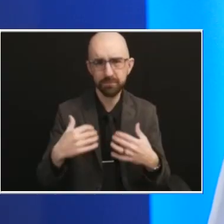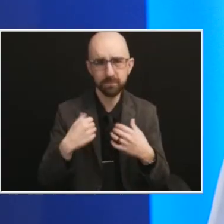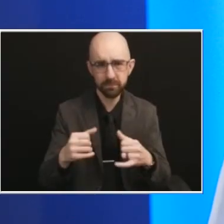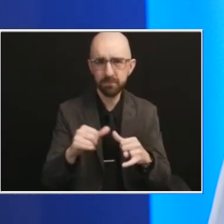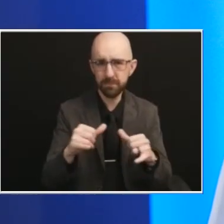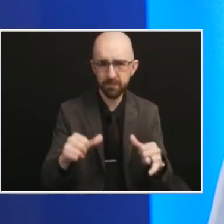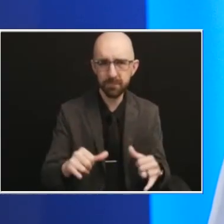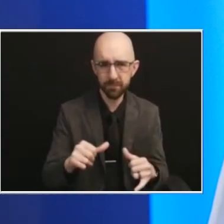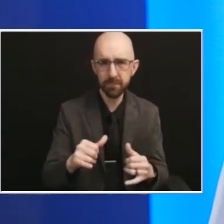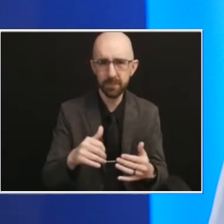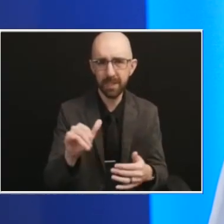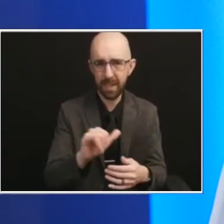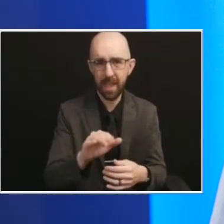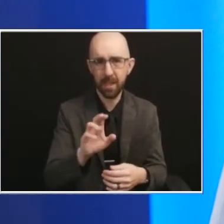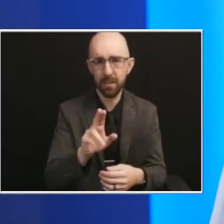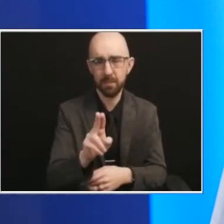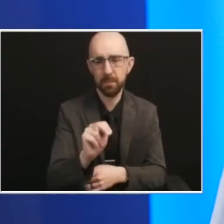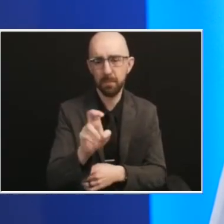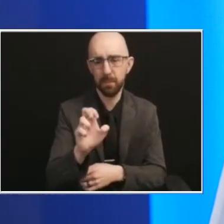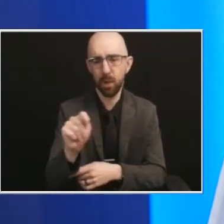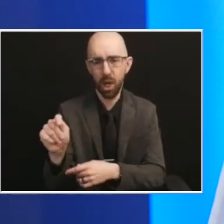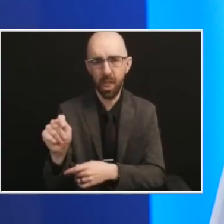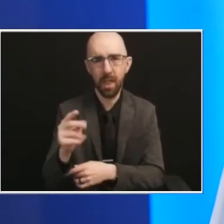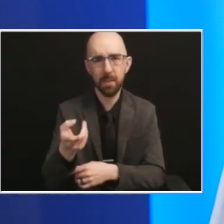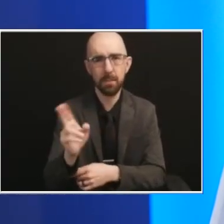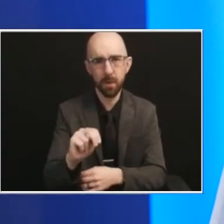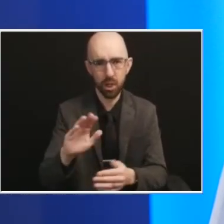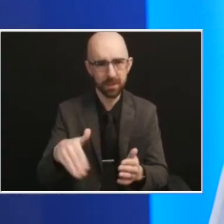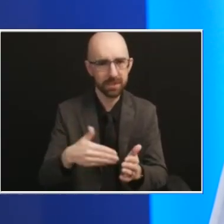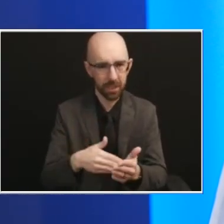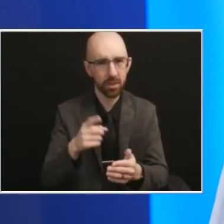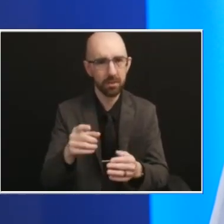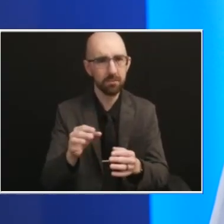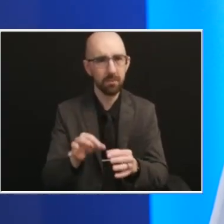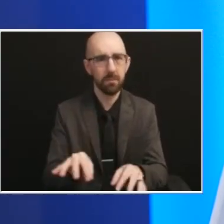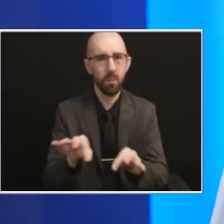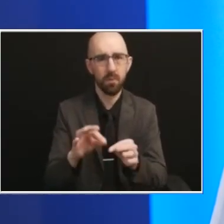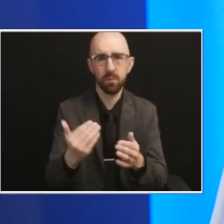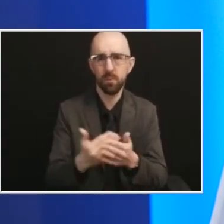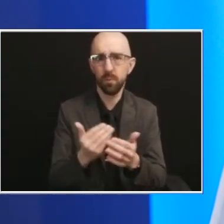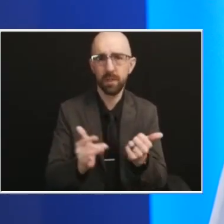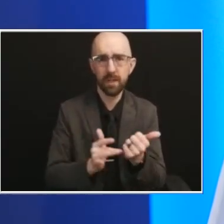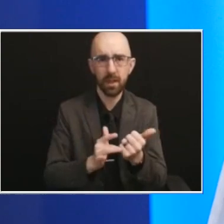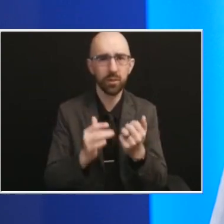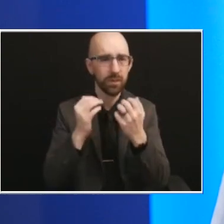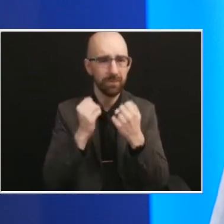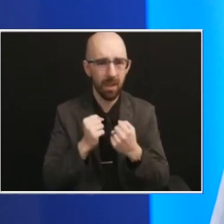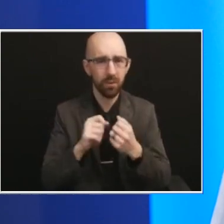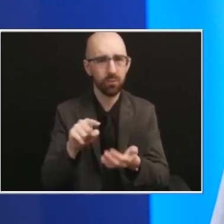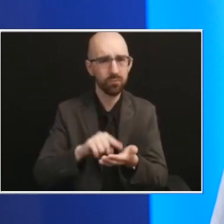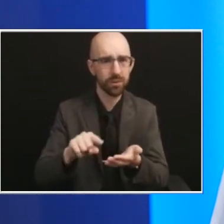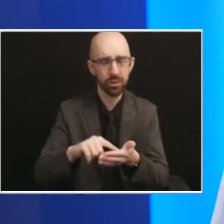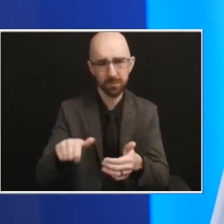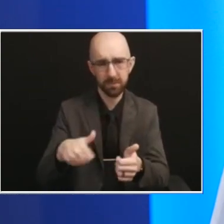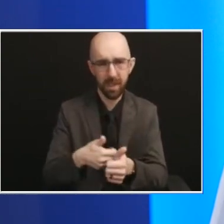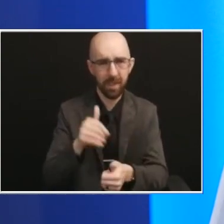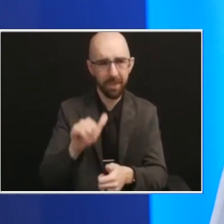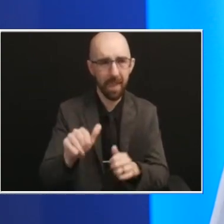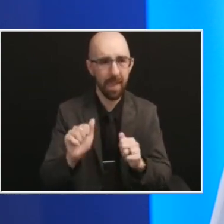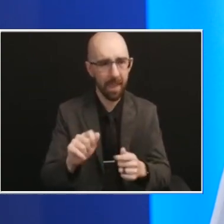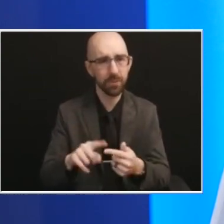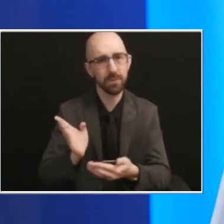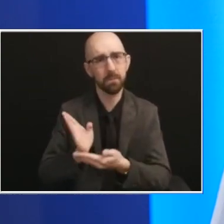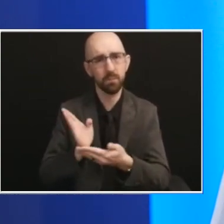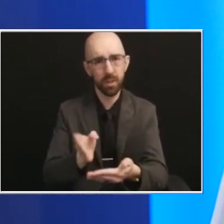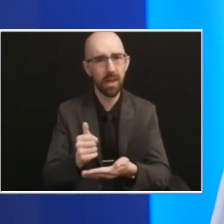Burn Center, where we value the importance of new technologies, the research that goes into them, and being able to bring that to help our